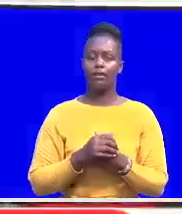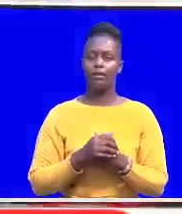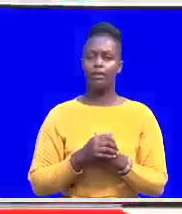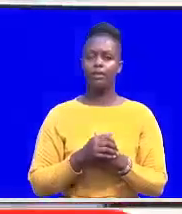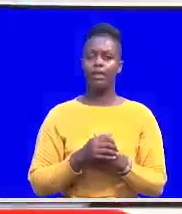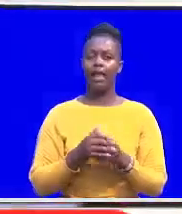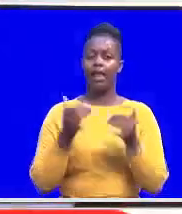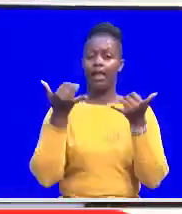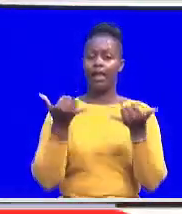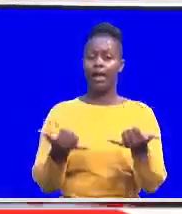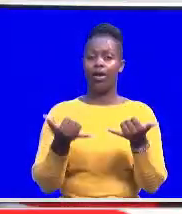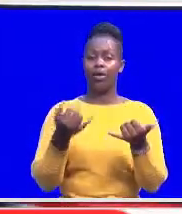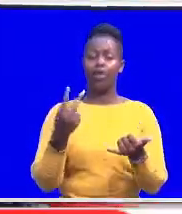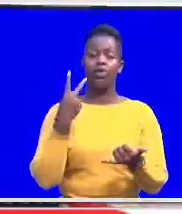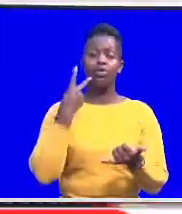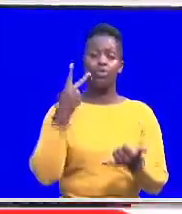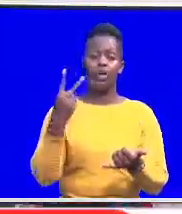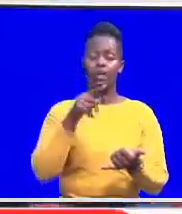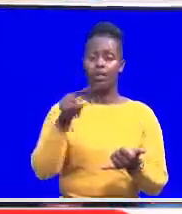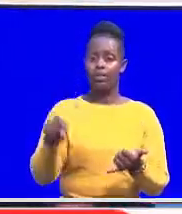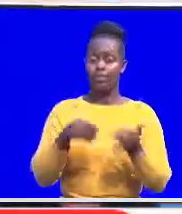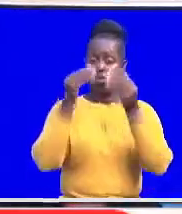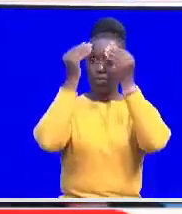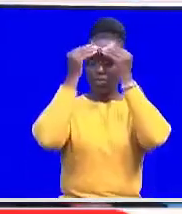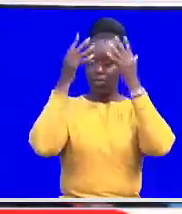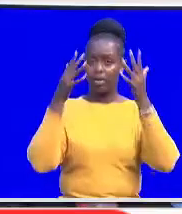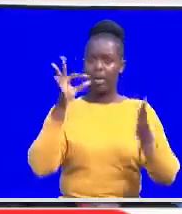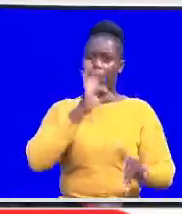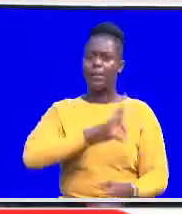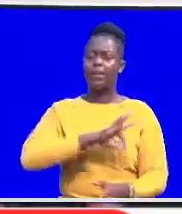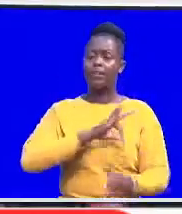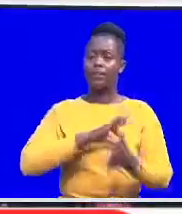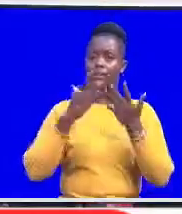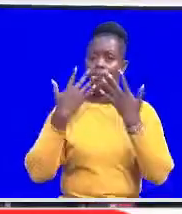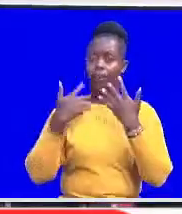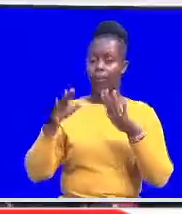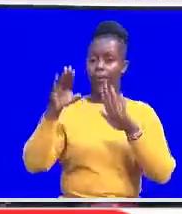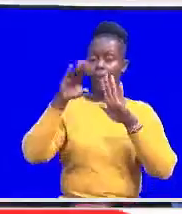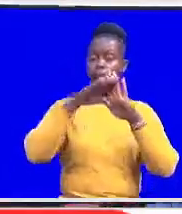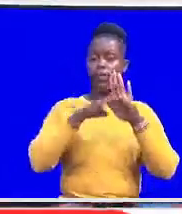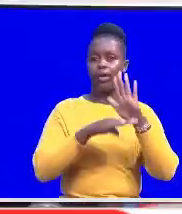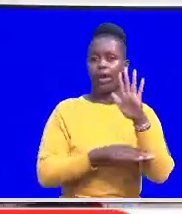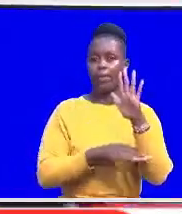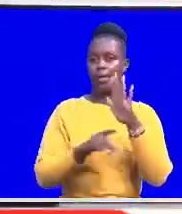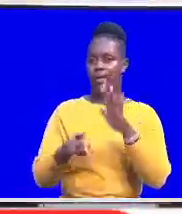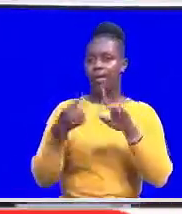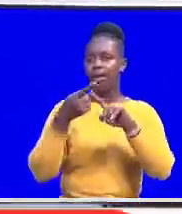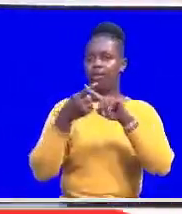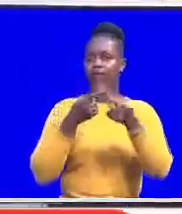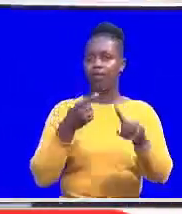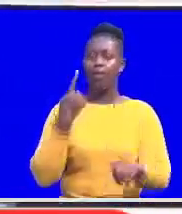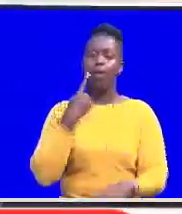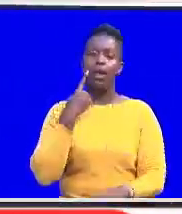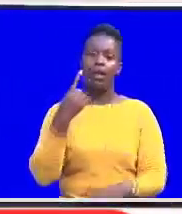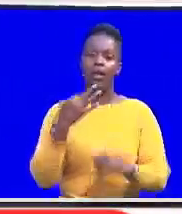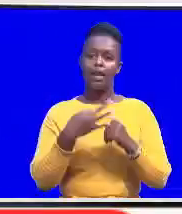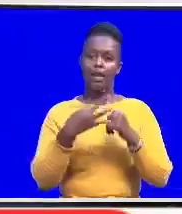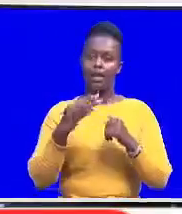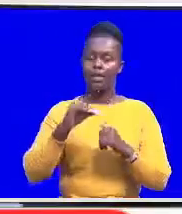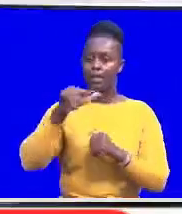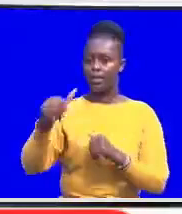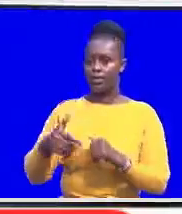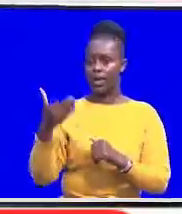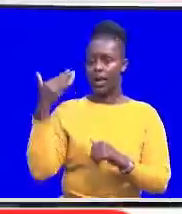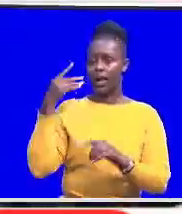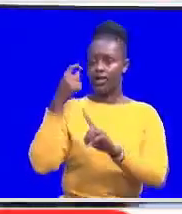As of now, 200,000 pupils have benefited from this program, up from 180,000 pupils last